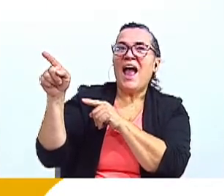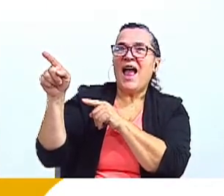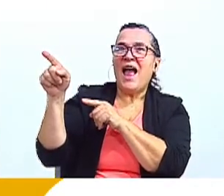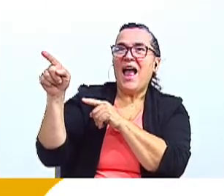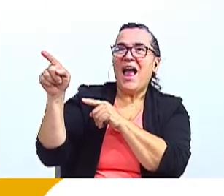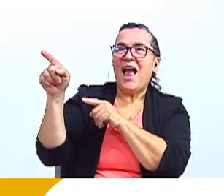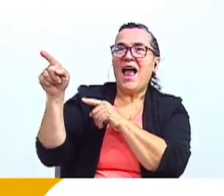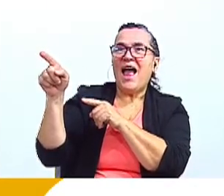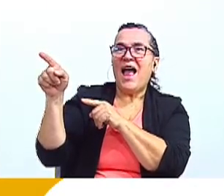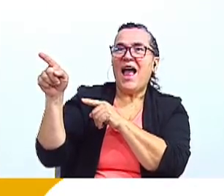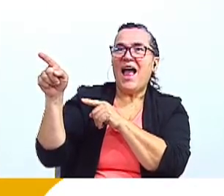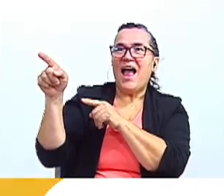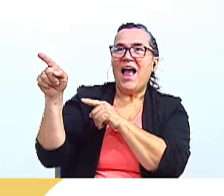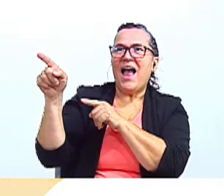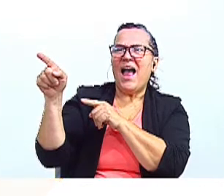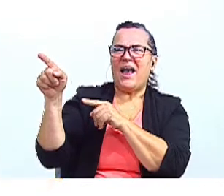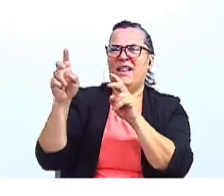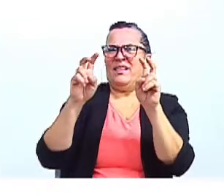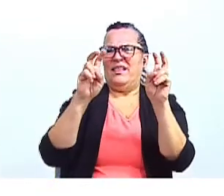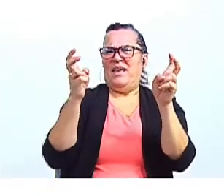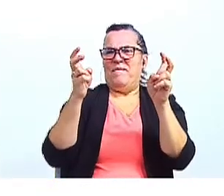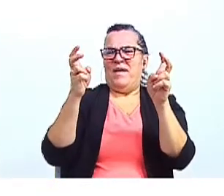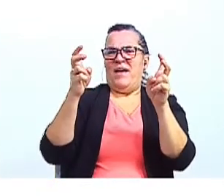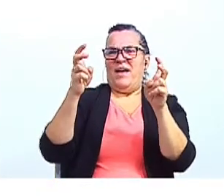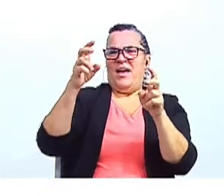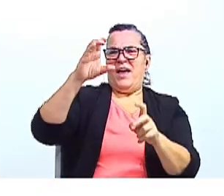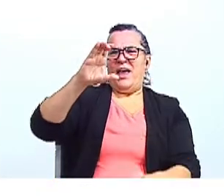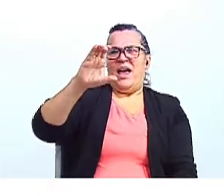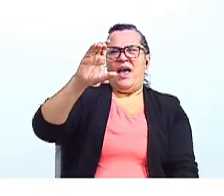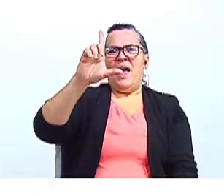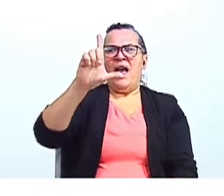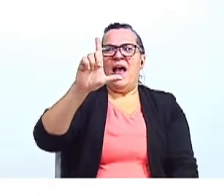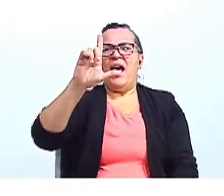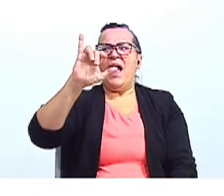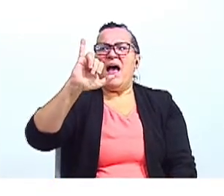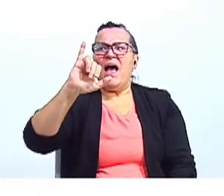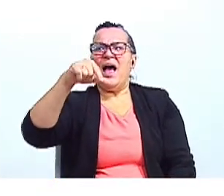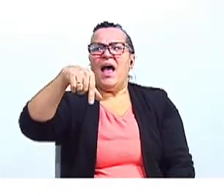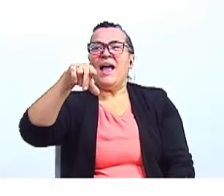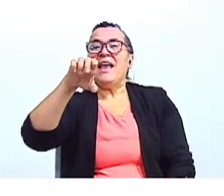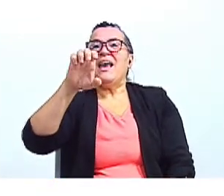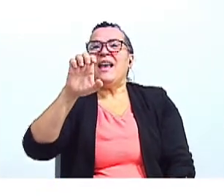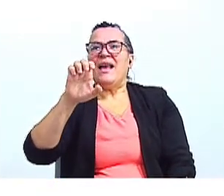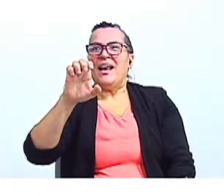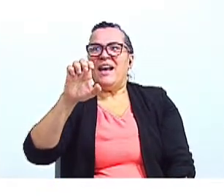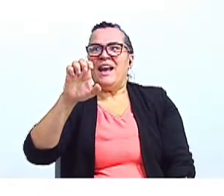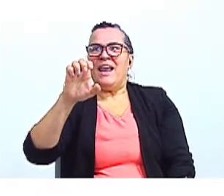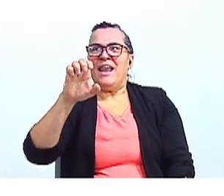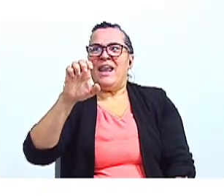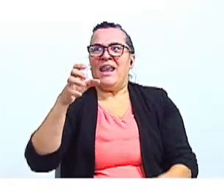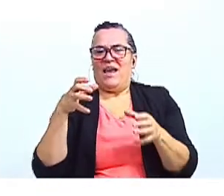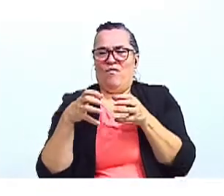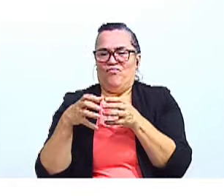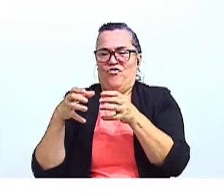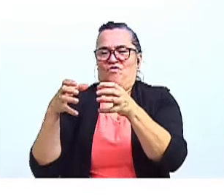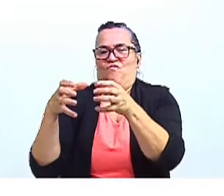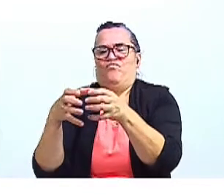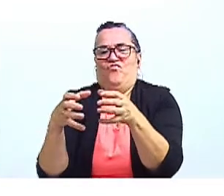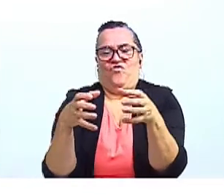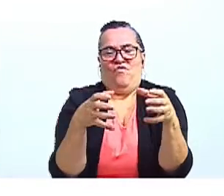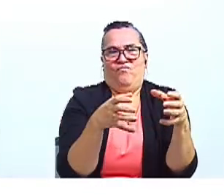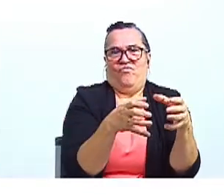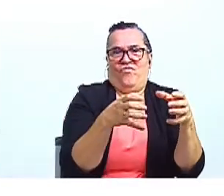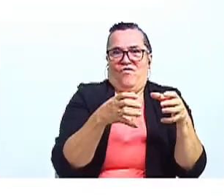Okay, then we have the first word, clique. Look at the image. Pay attention because you are going to try to figure